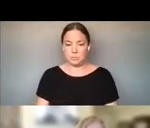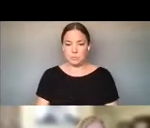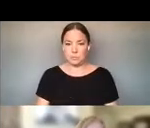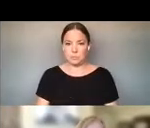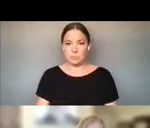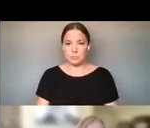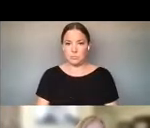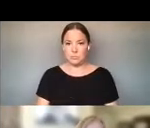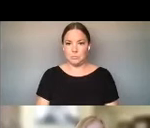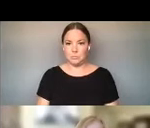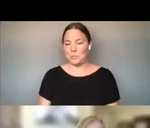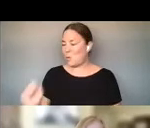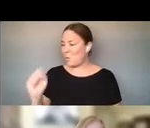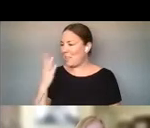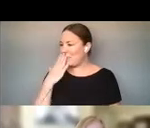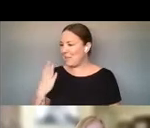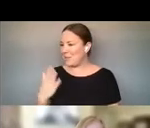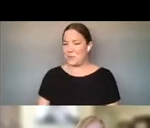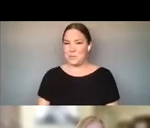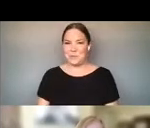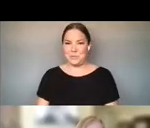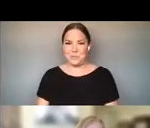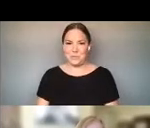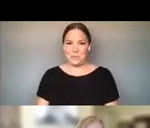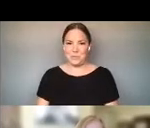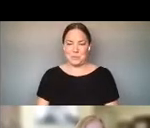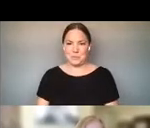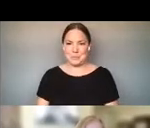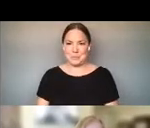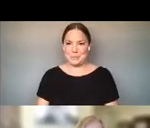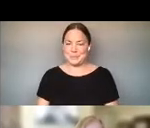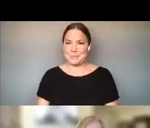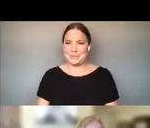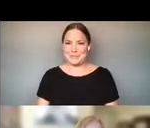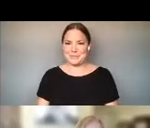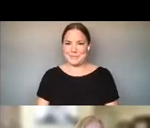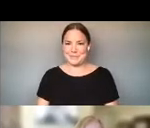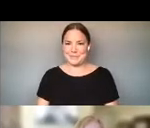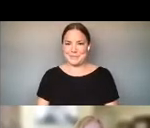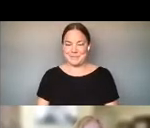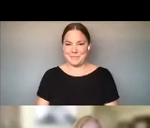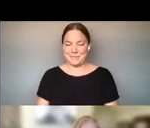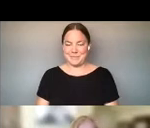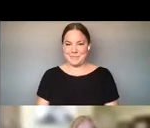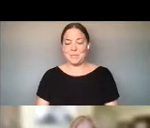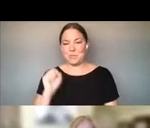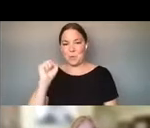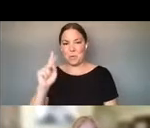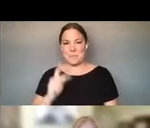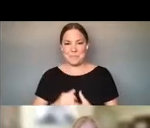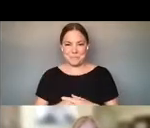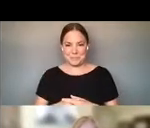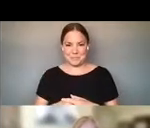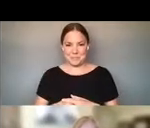Okay, thank you, and way to follow the thread there on that question. Okay, so